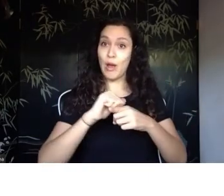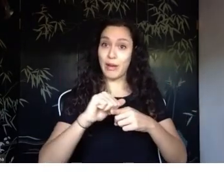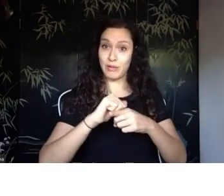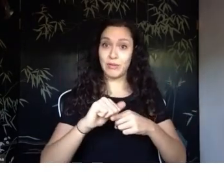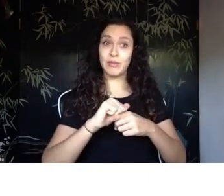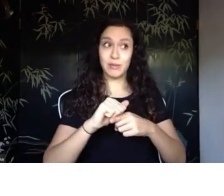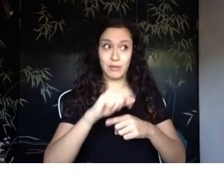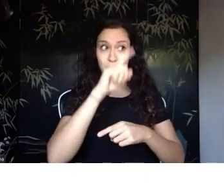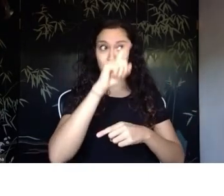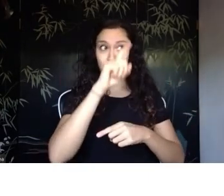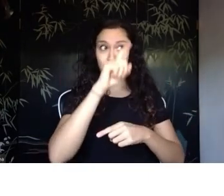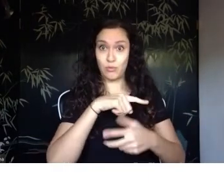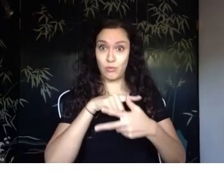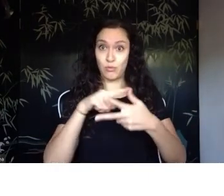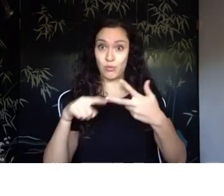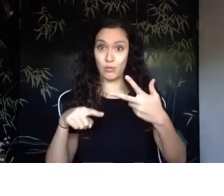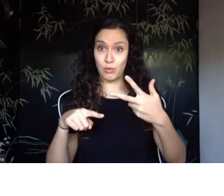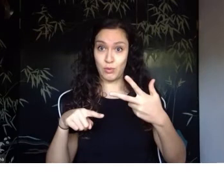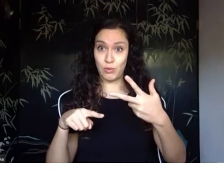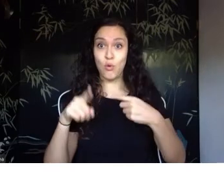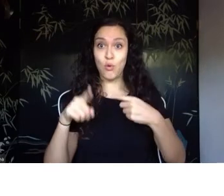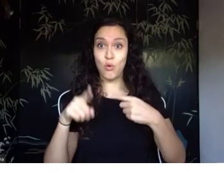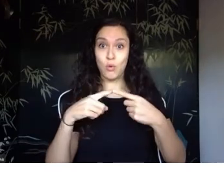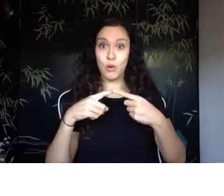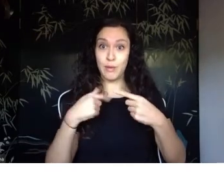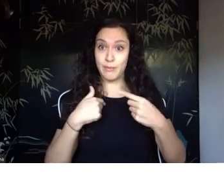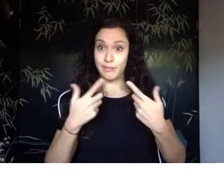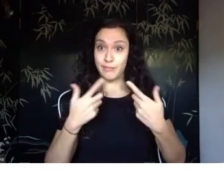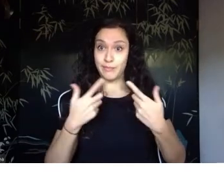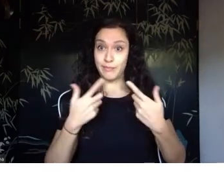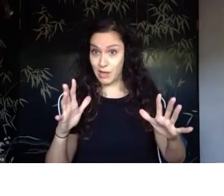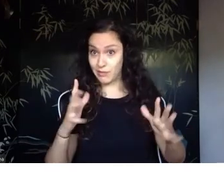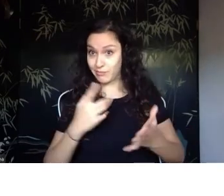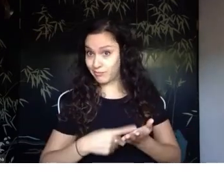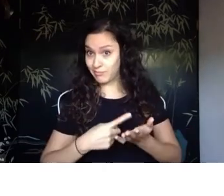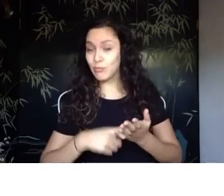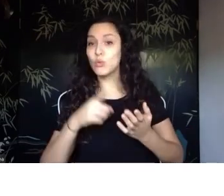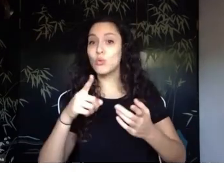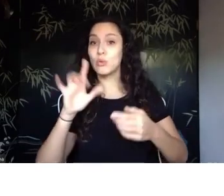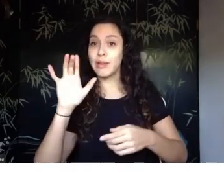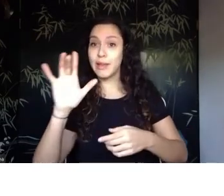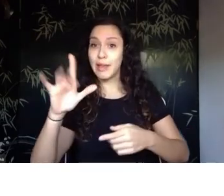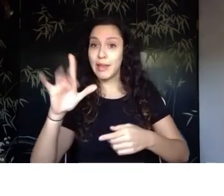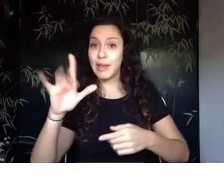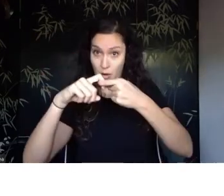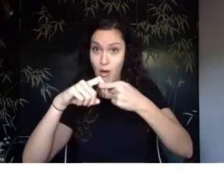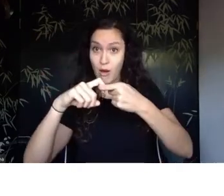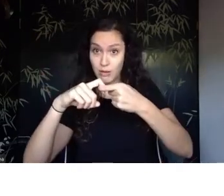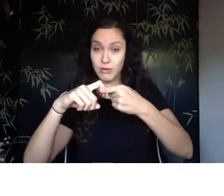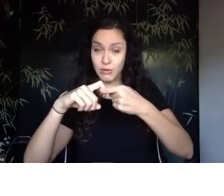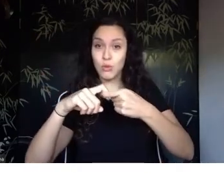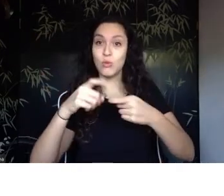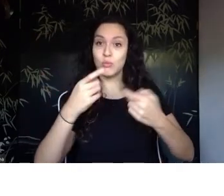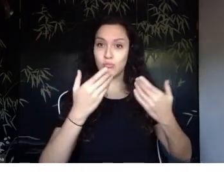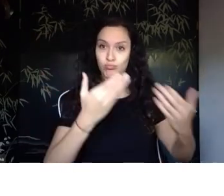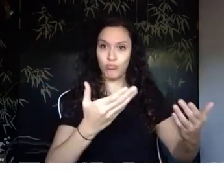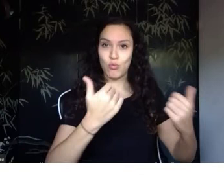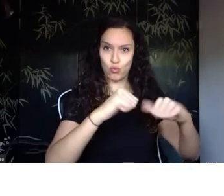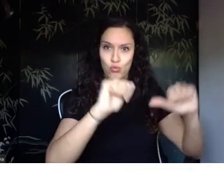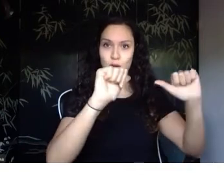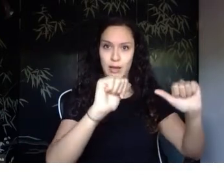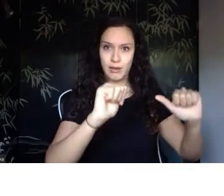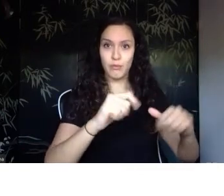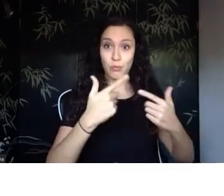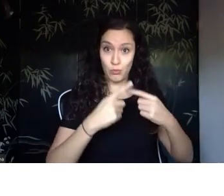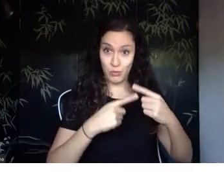Okay, next slide. All right, go ahead and practice these 3. Press pause after I'm done talking. Make sure you